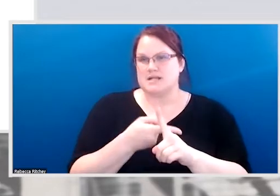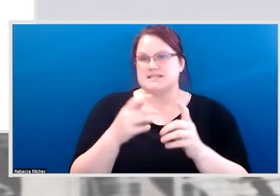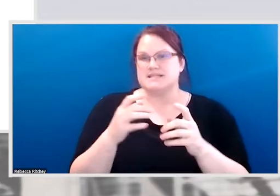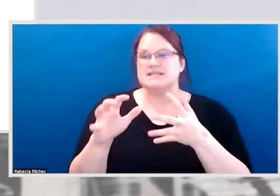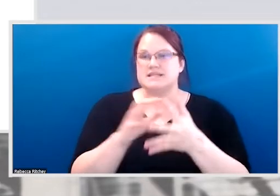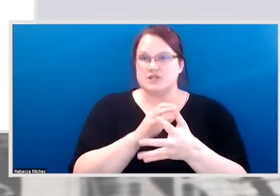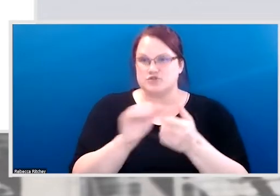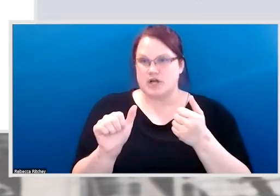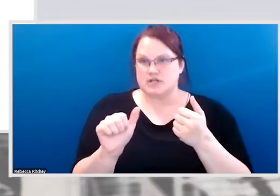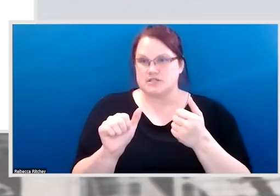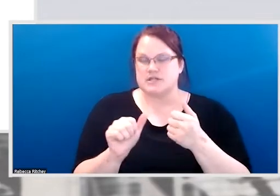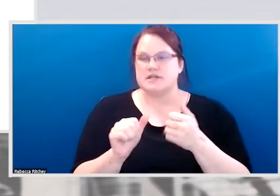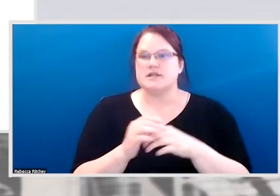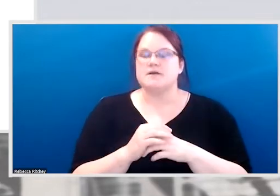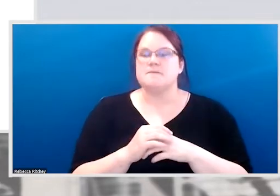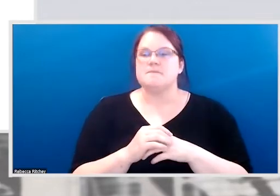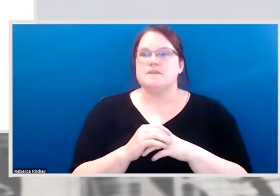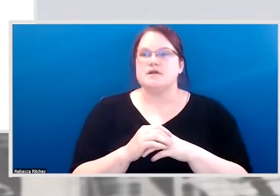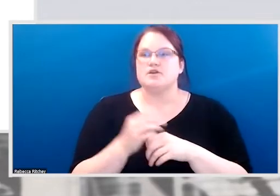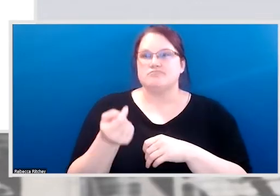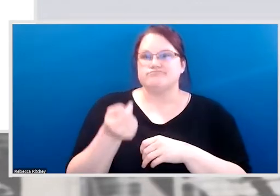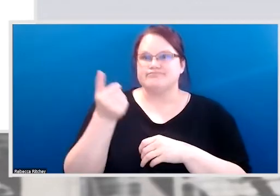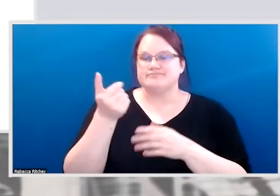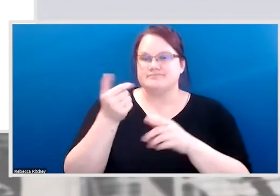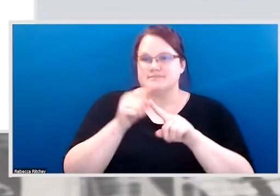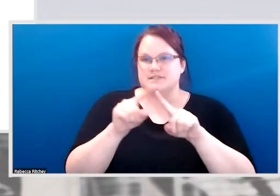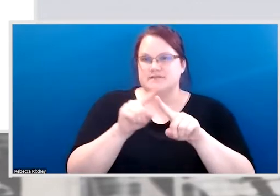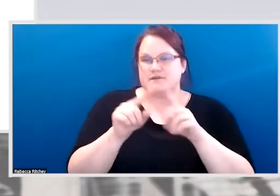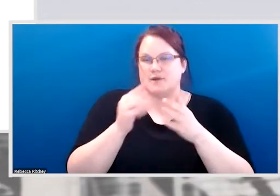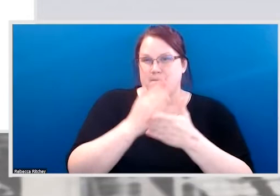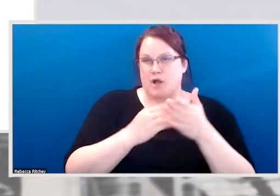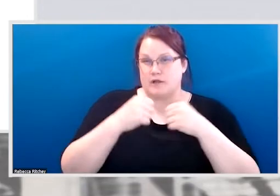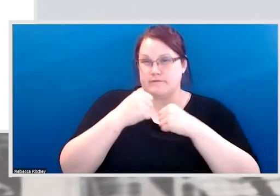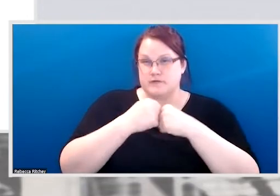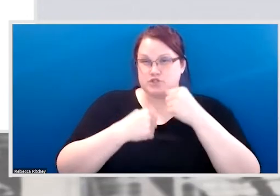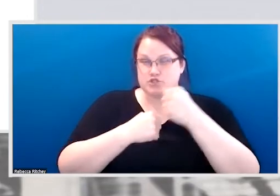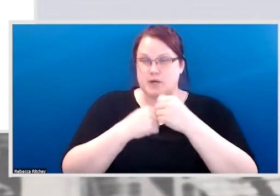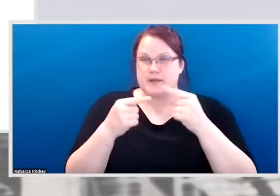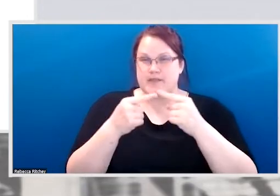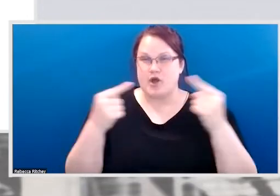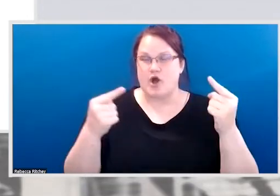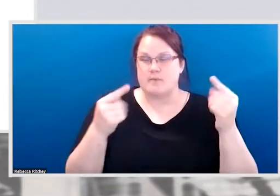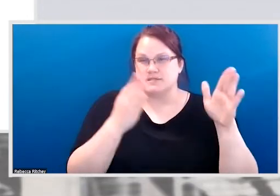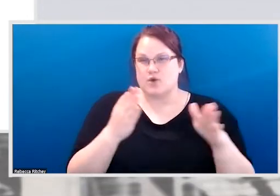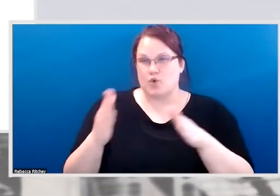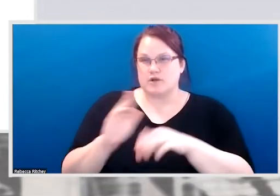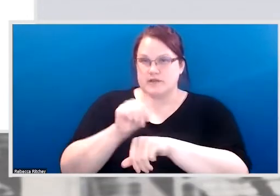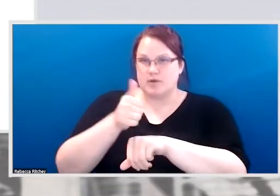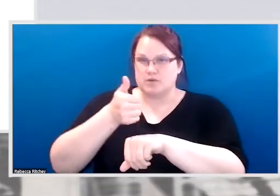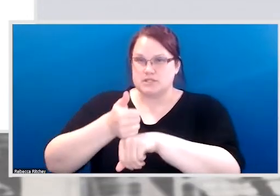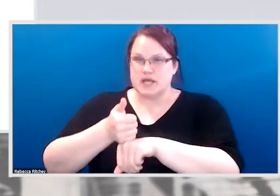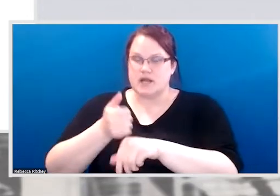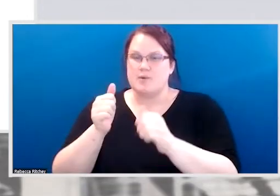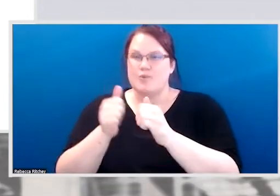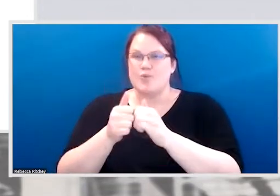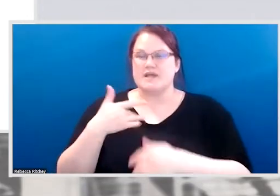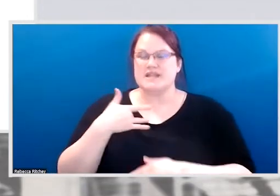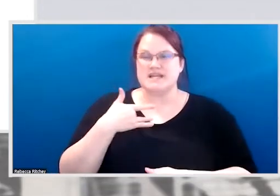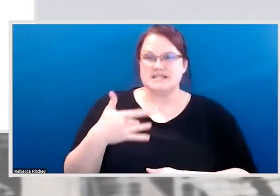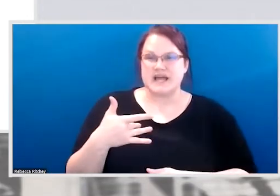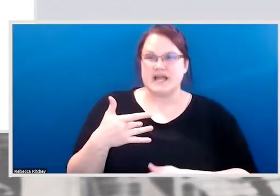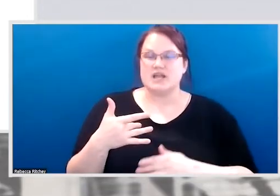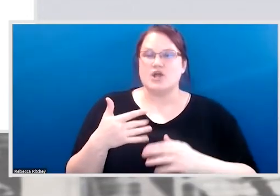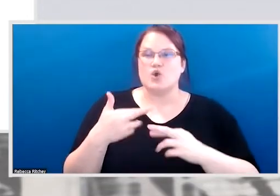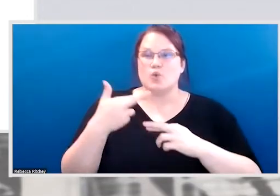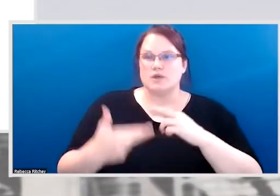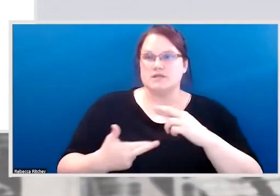demolition process where you take out the elements of a structure in the opposite order that they were installed with the intent of